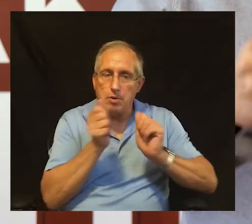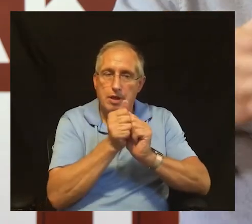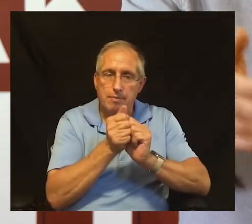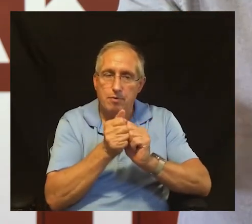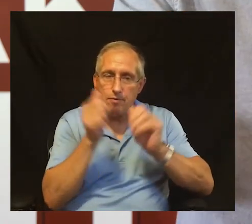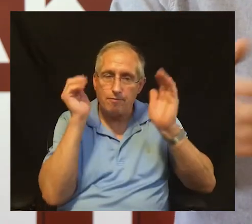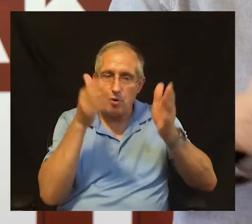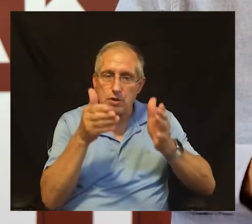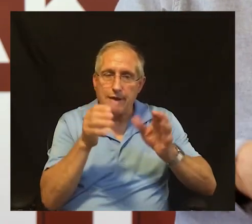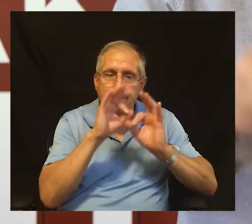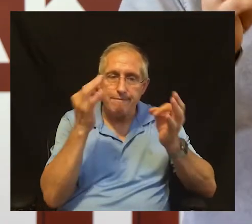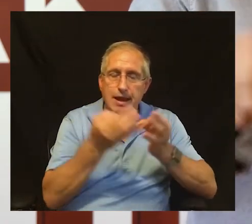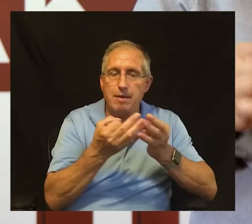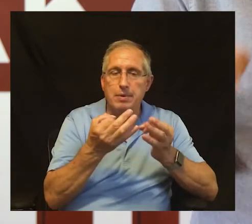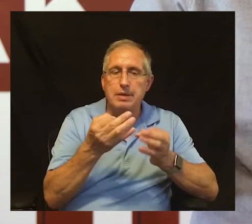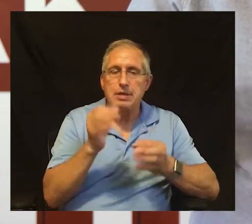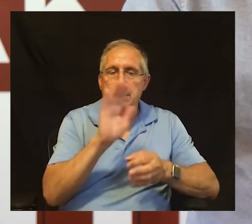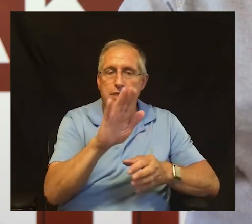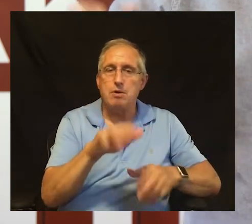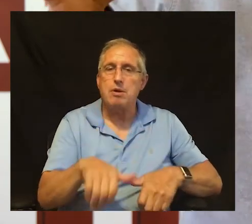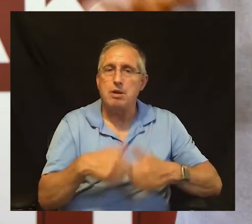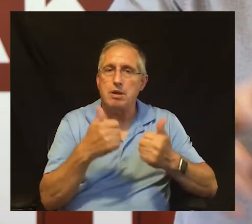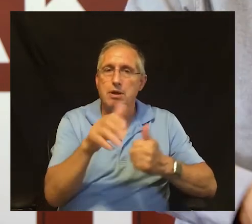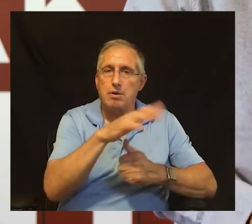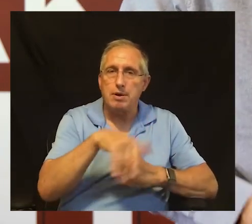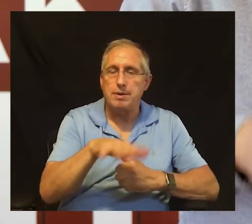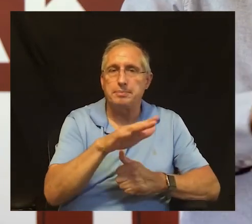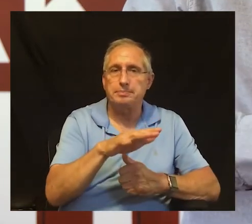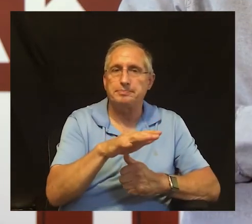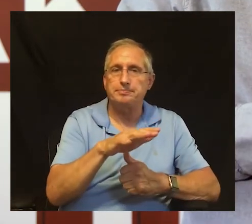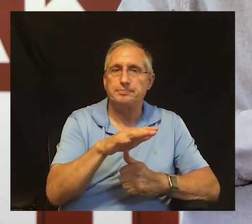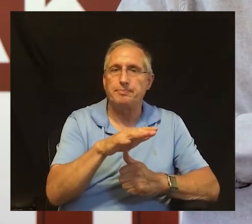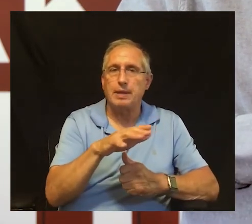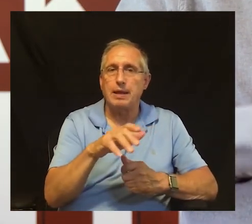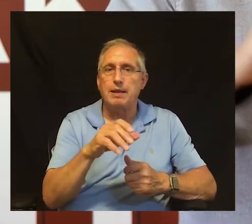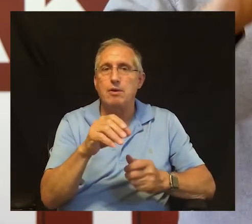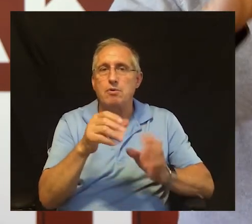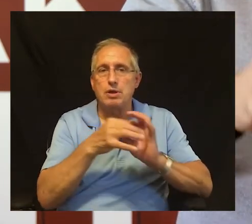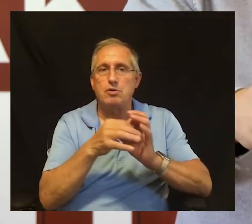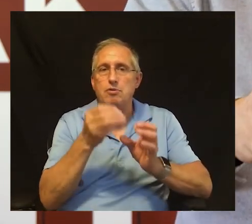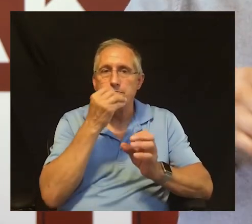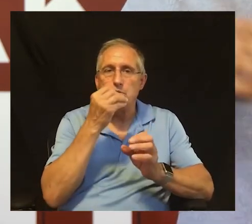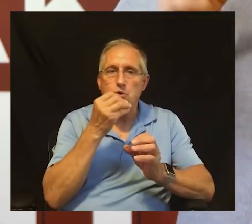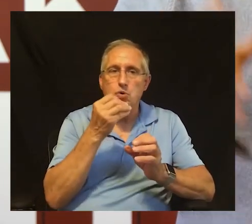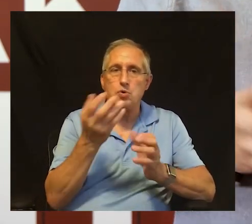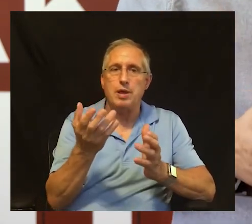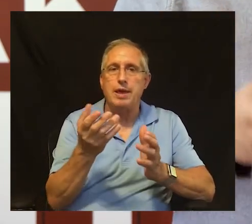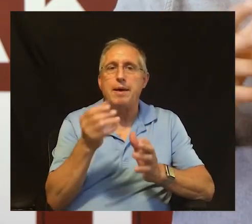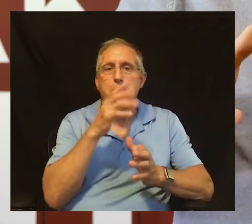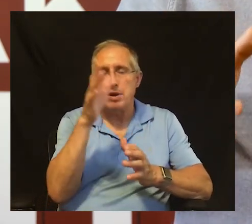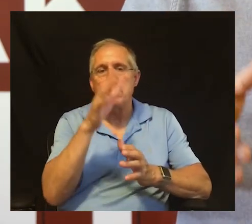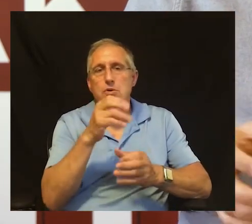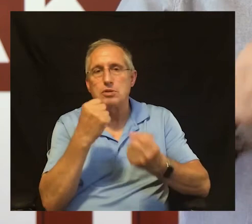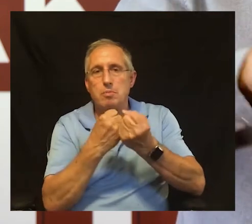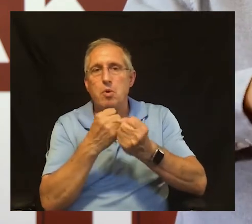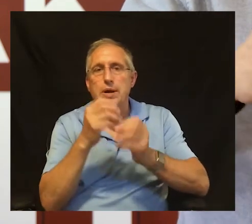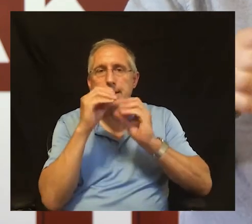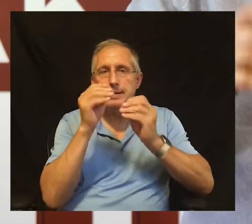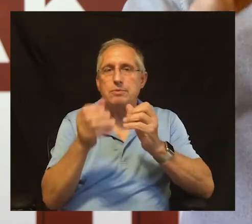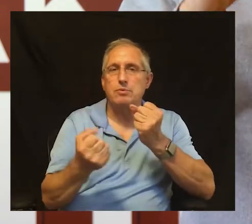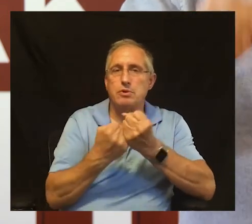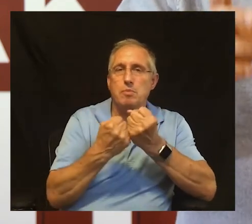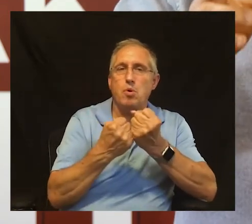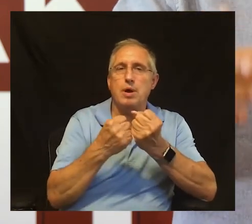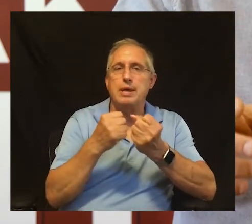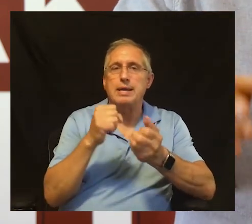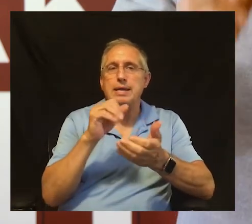them to help them address the needs of family populations that they serve, targeting specifically food scarcity, issues of parental support, teacher